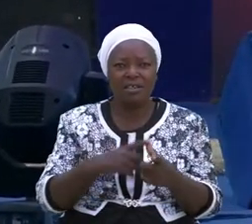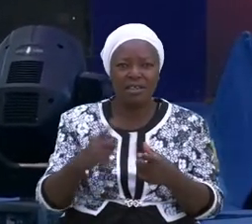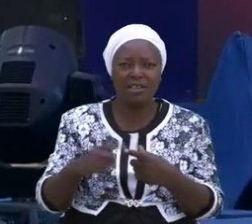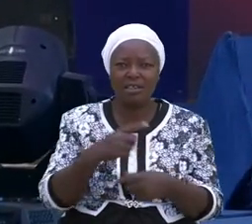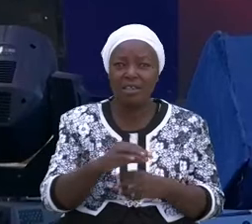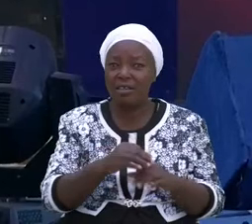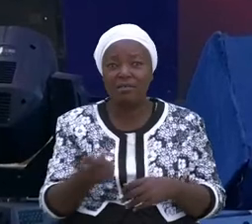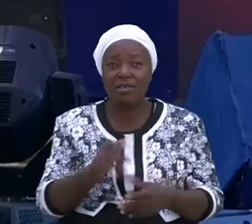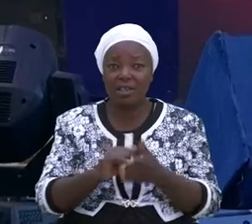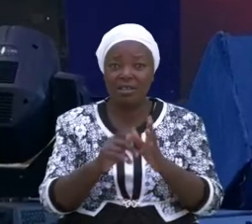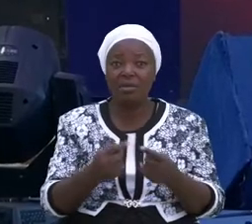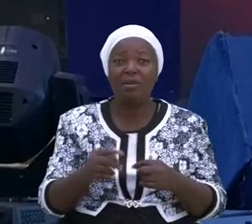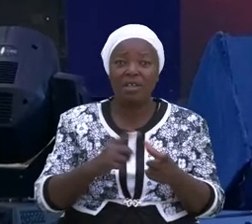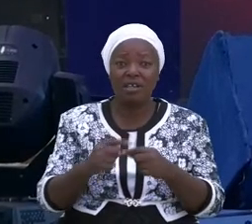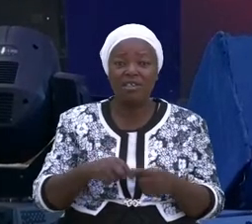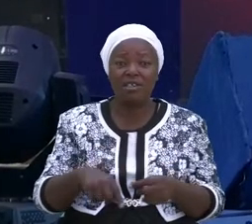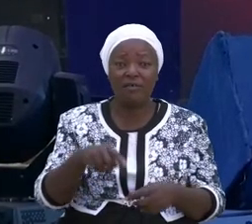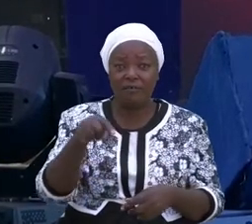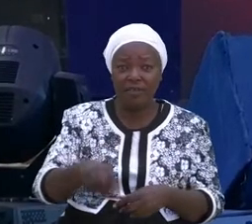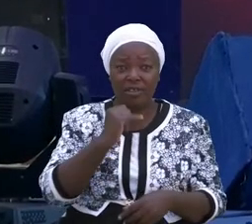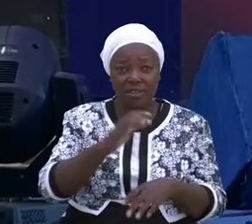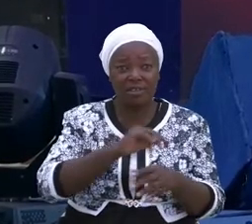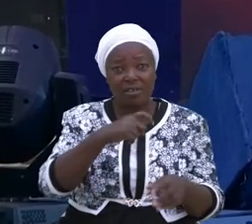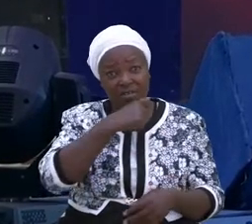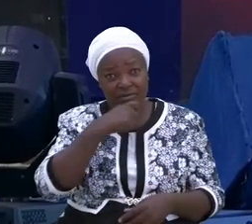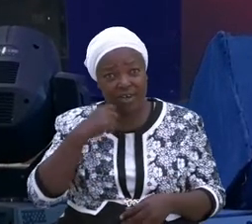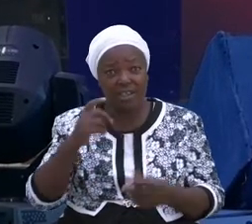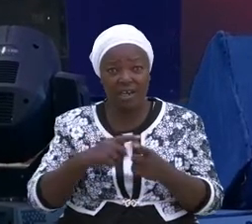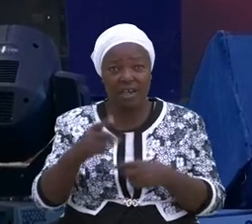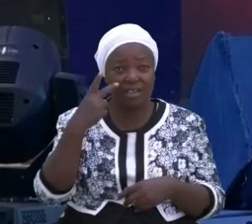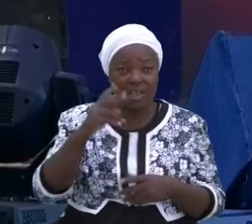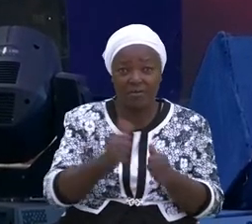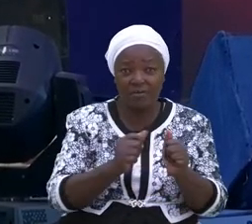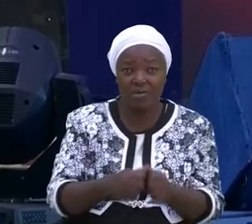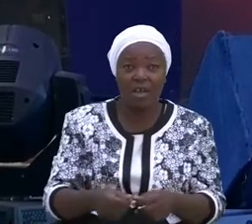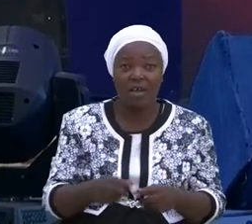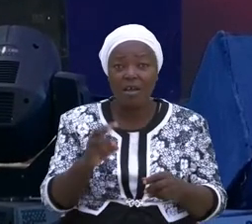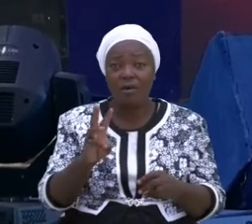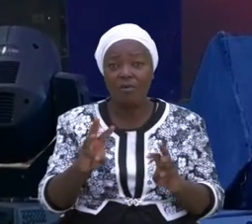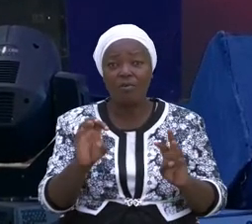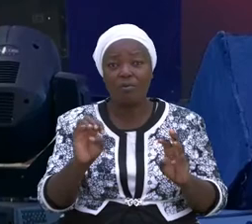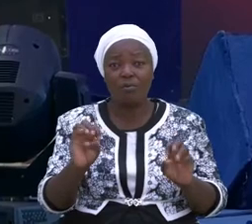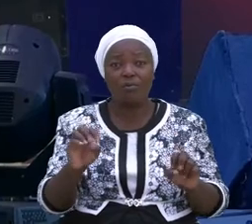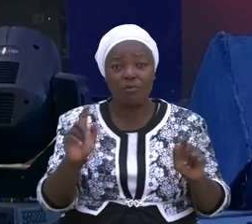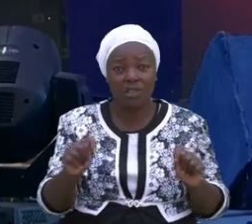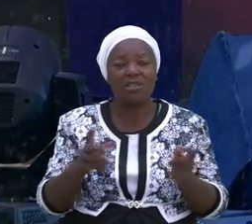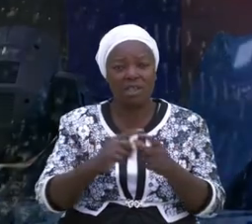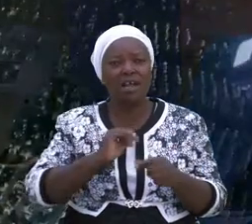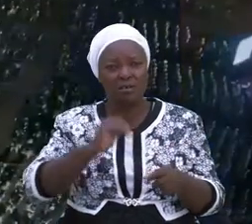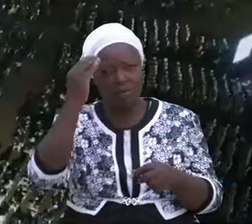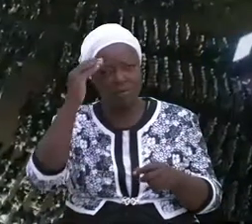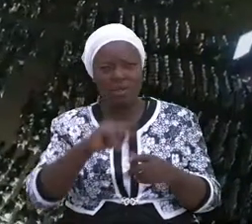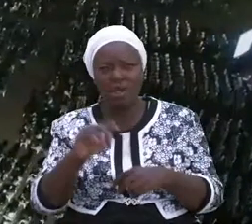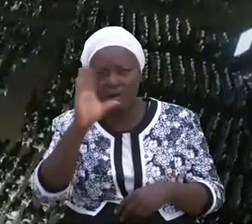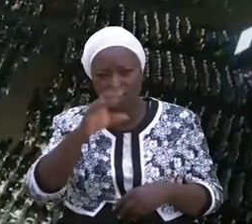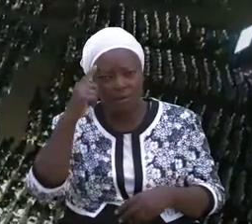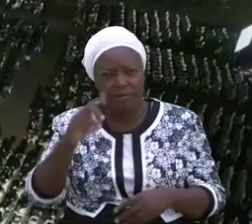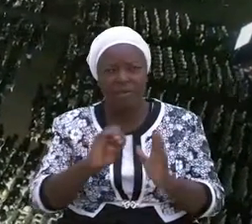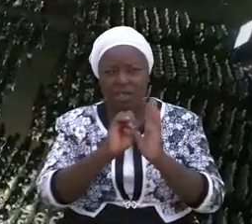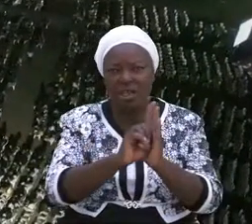is dry, and then everywhere is wet, then I will know. They're looking for signs, but you don't need any